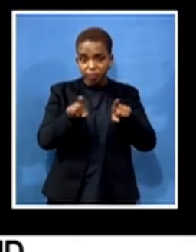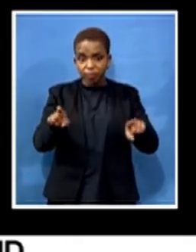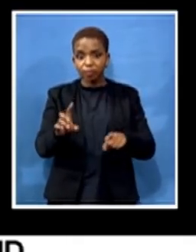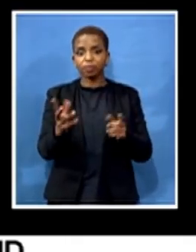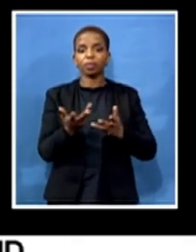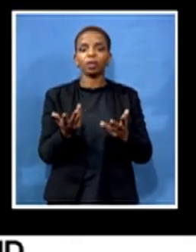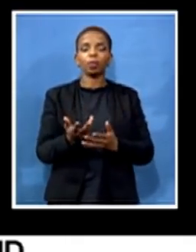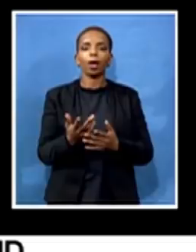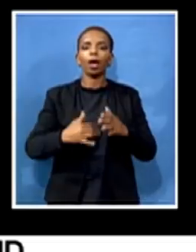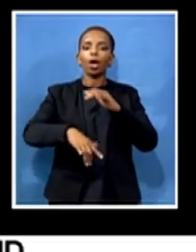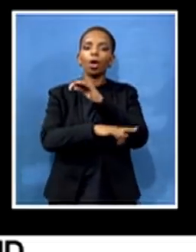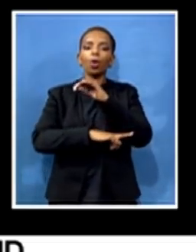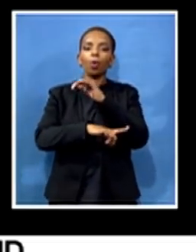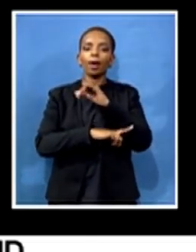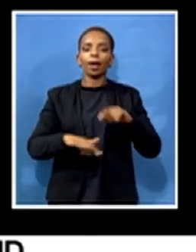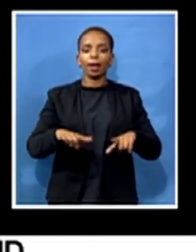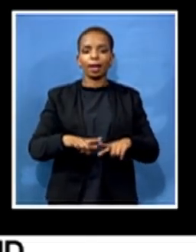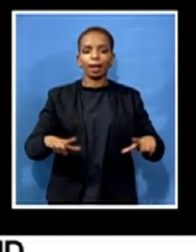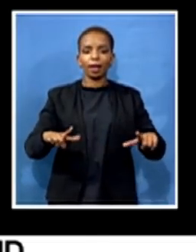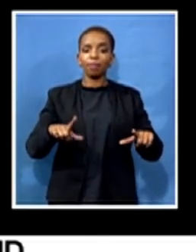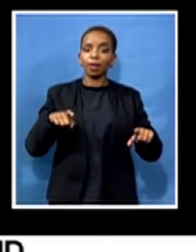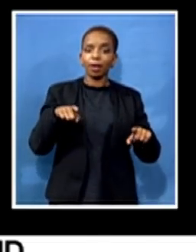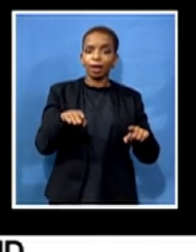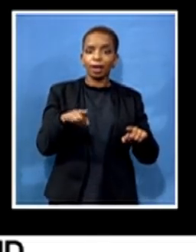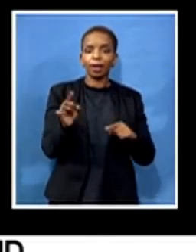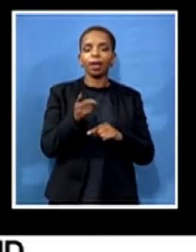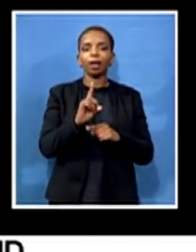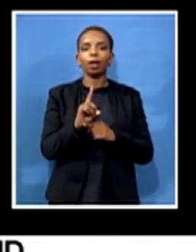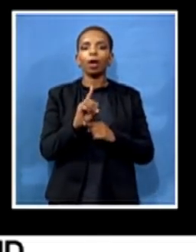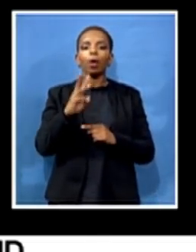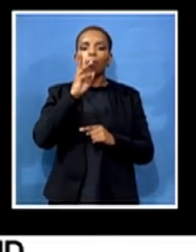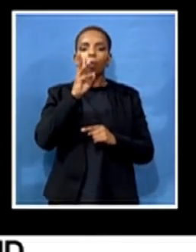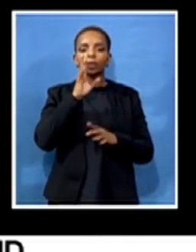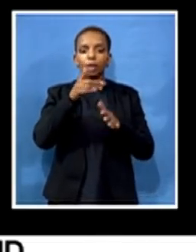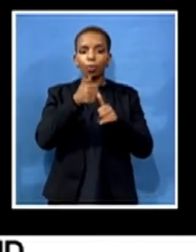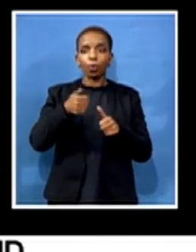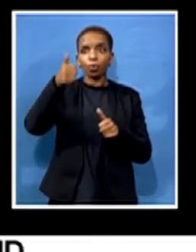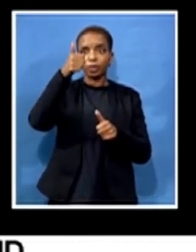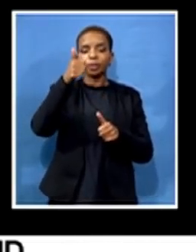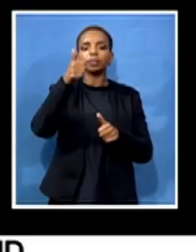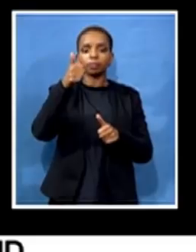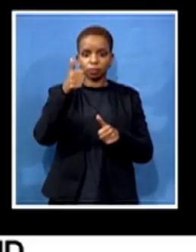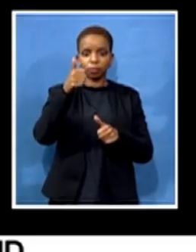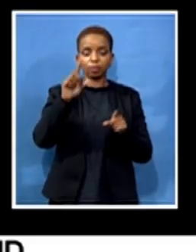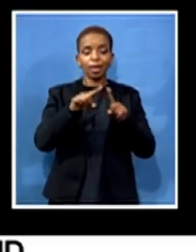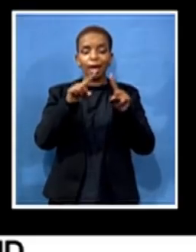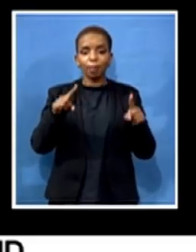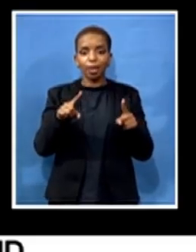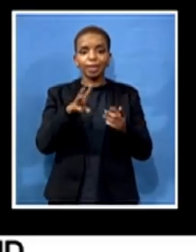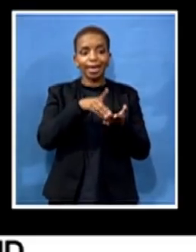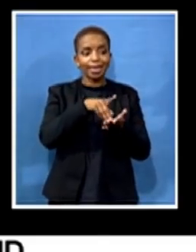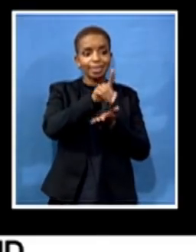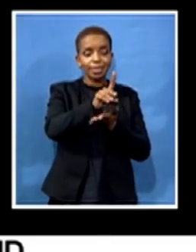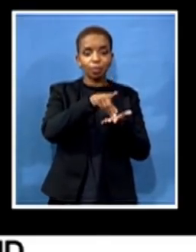be water authorities. But the distribution of the national tanks, as